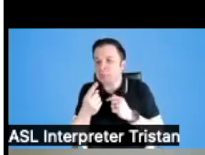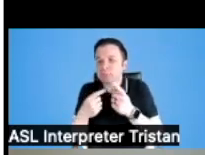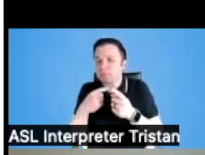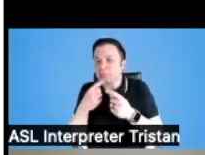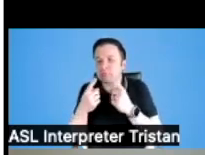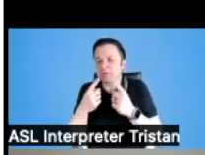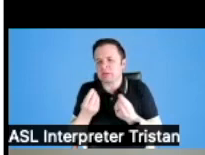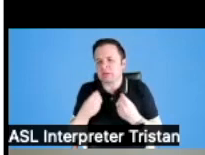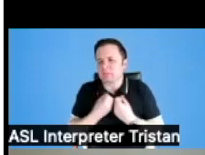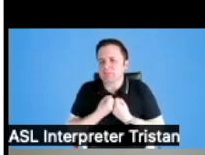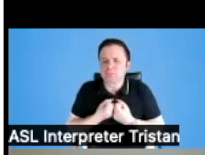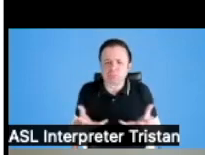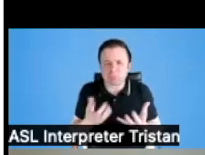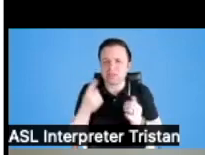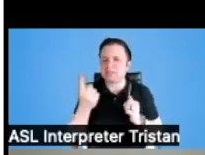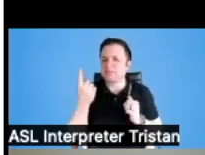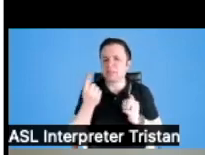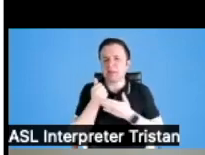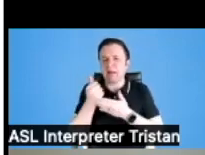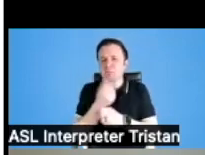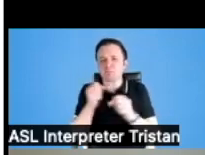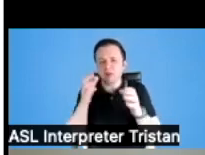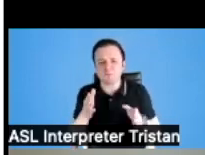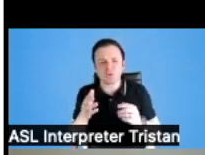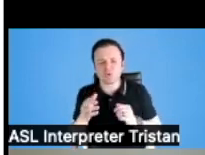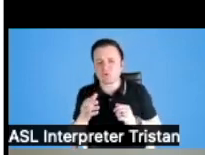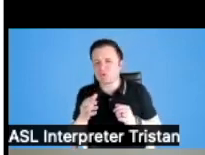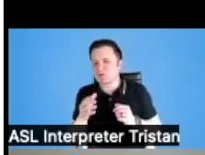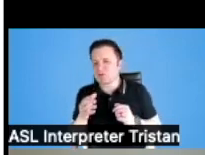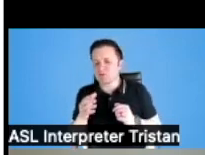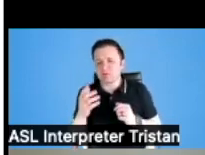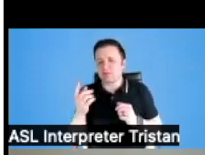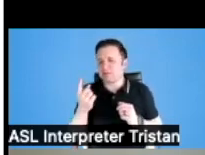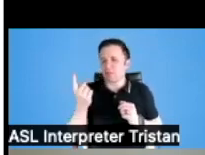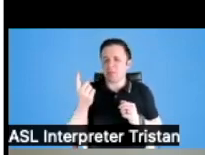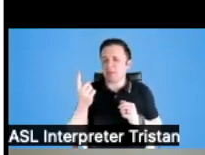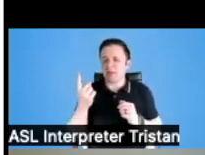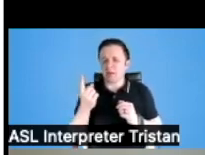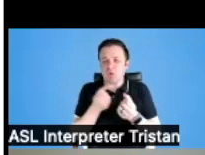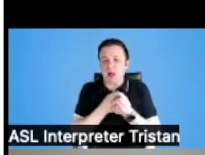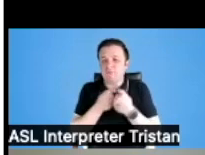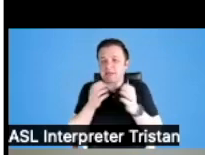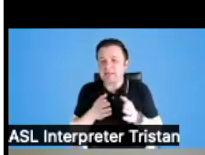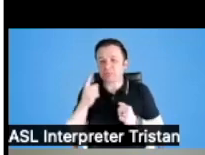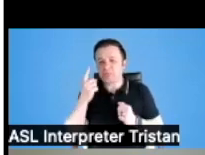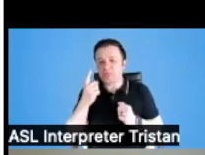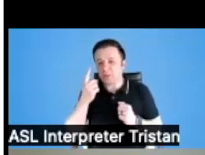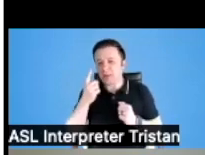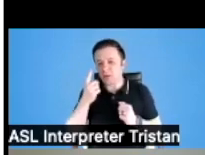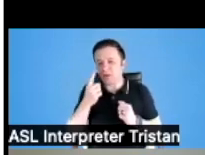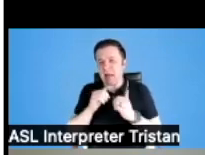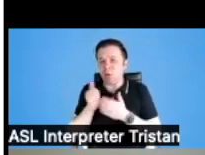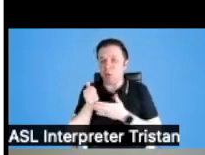can help survivors so that, is there a way for survivors or advocates to actually think about how to